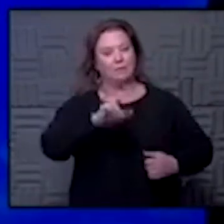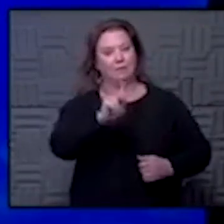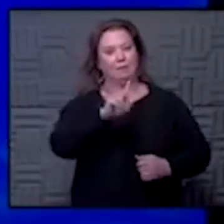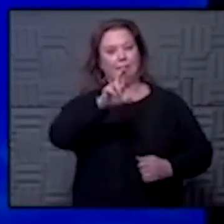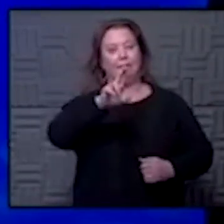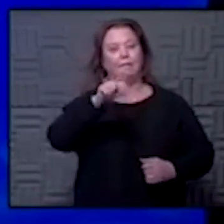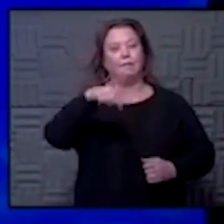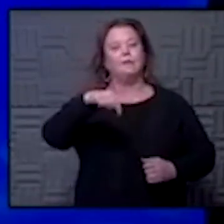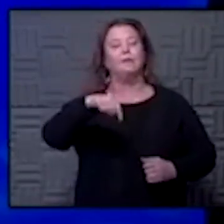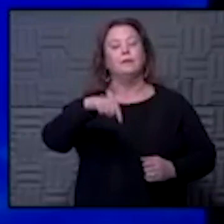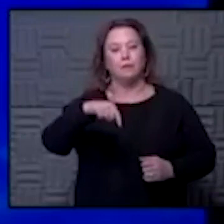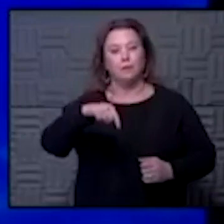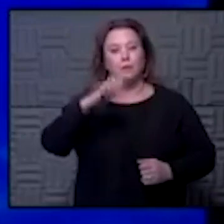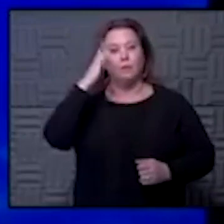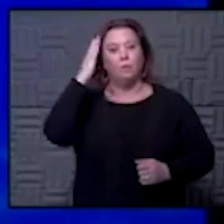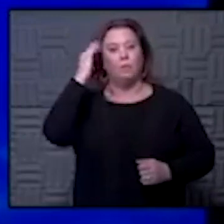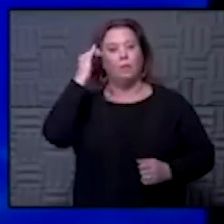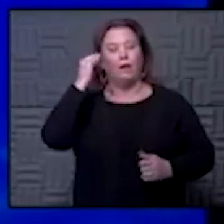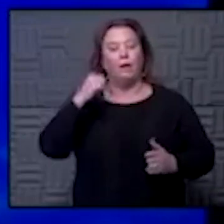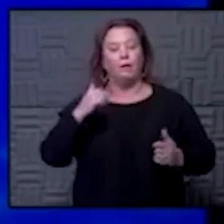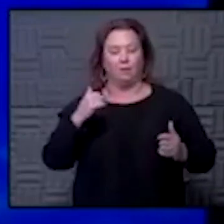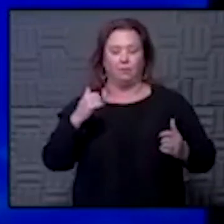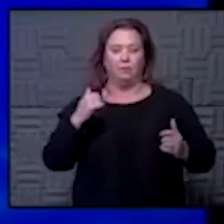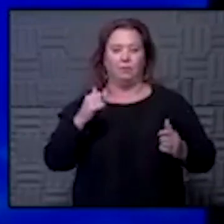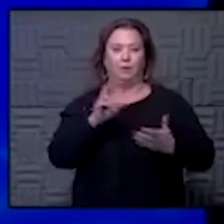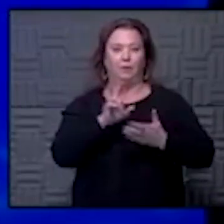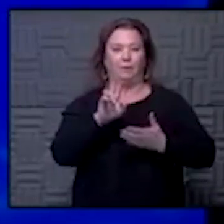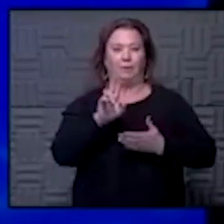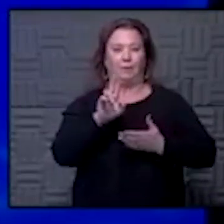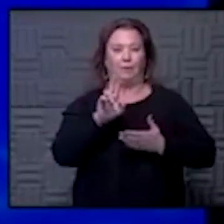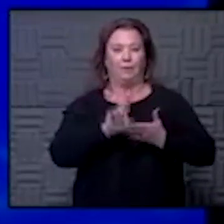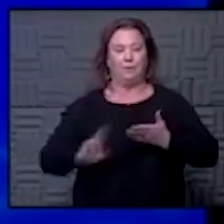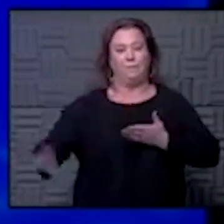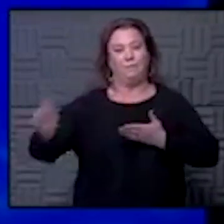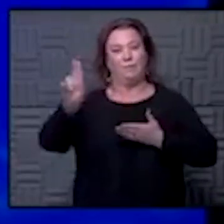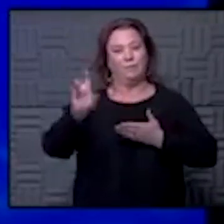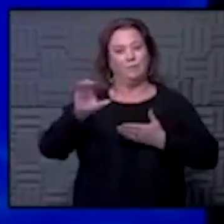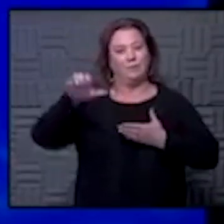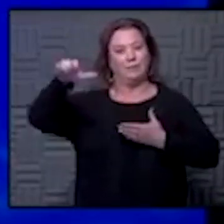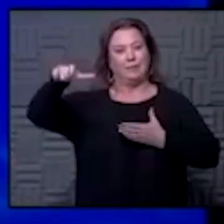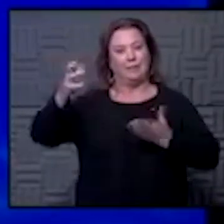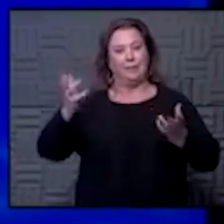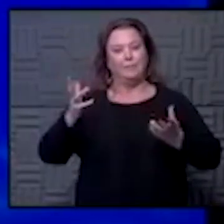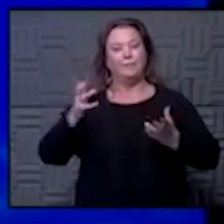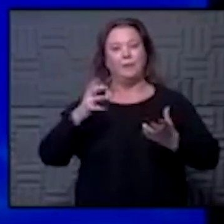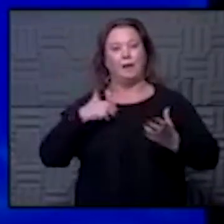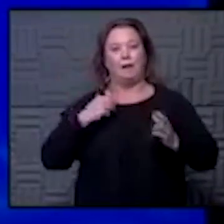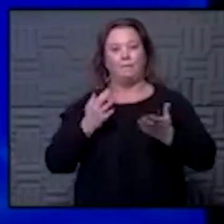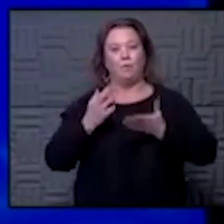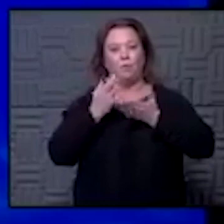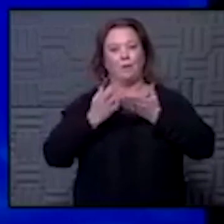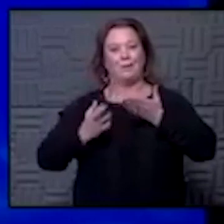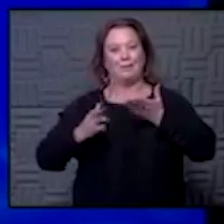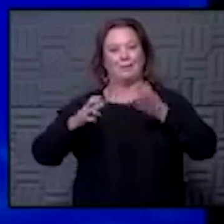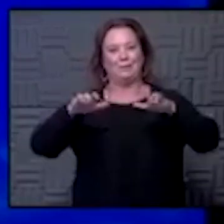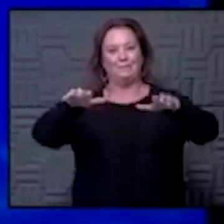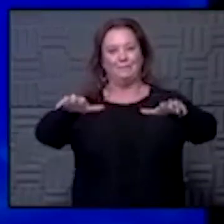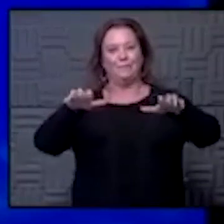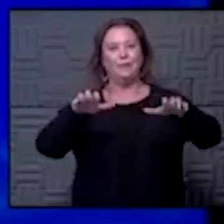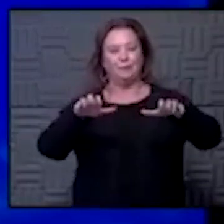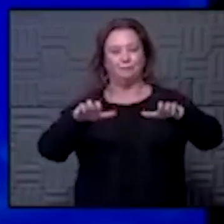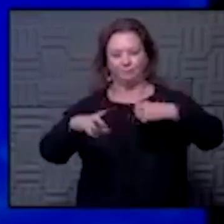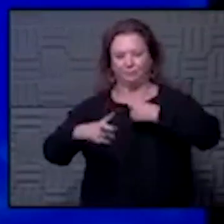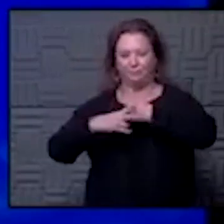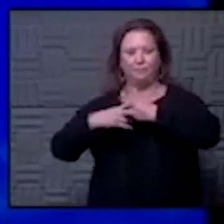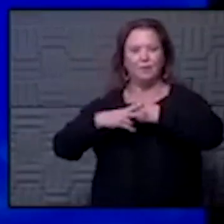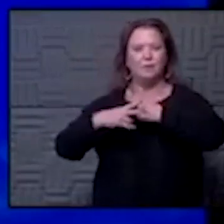KU, because we have a lot, because of the university side here, they have a lot of research freezers in which things are often stored